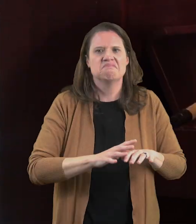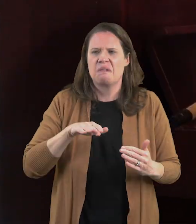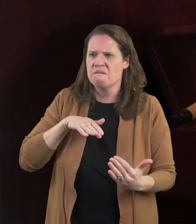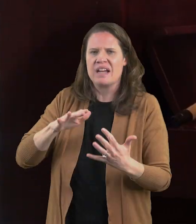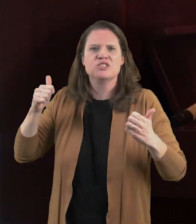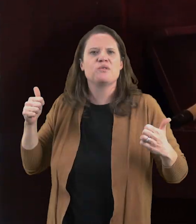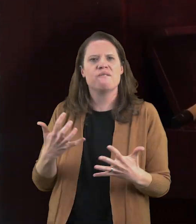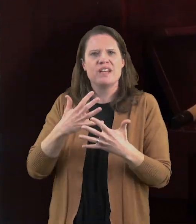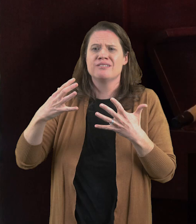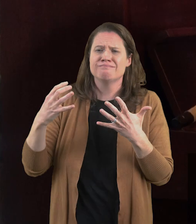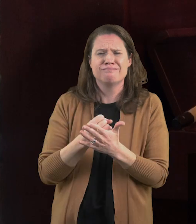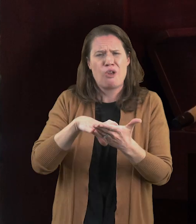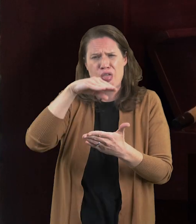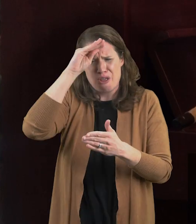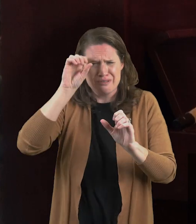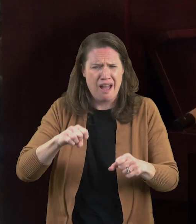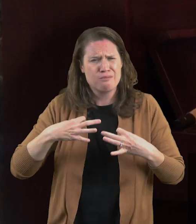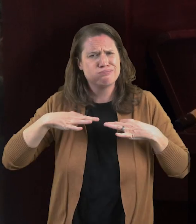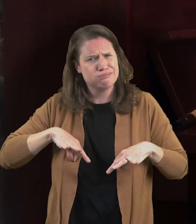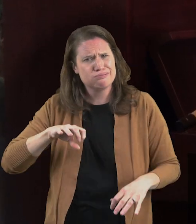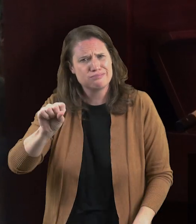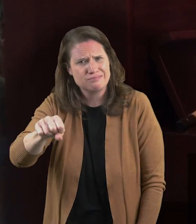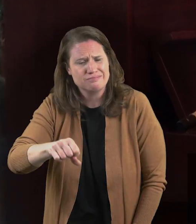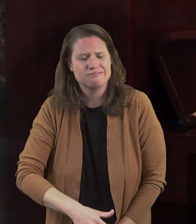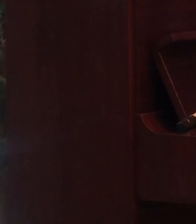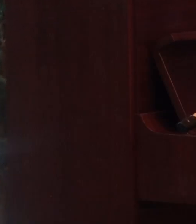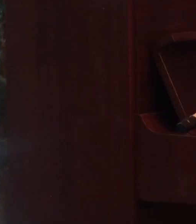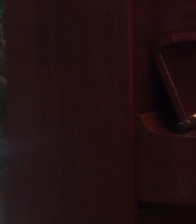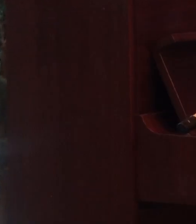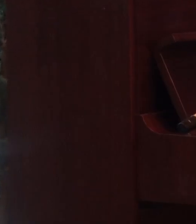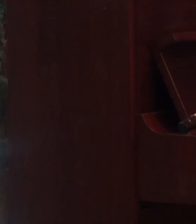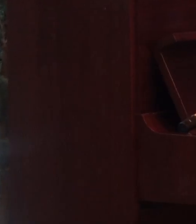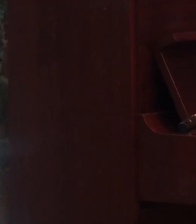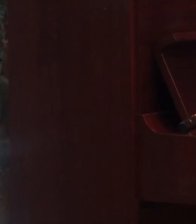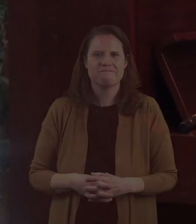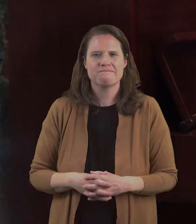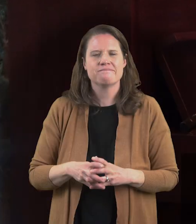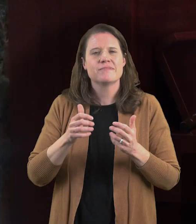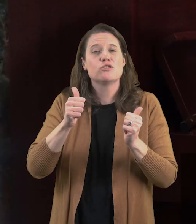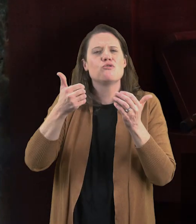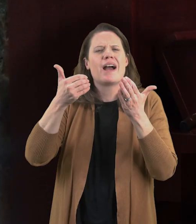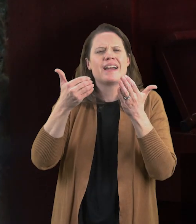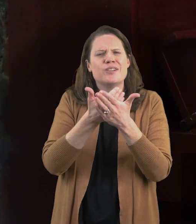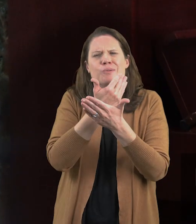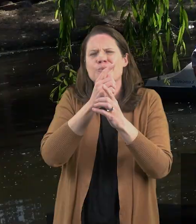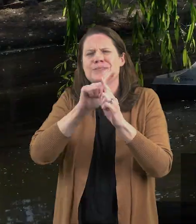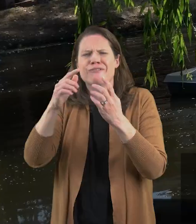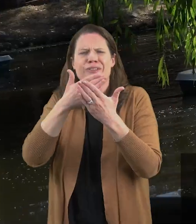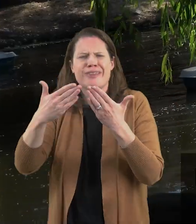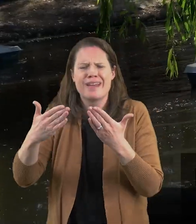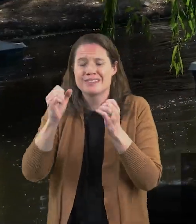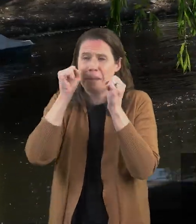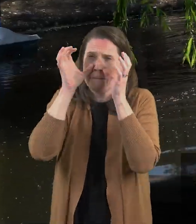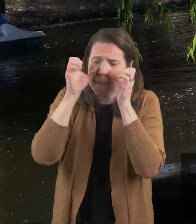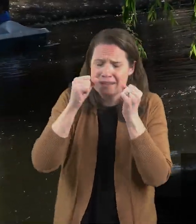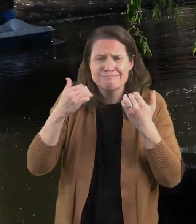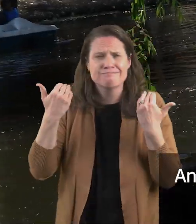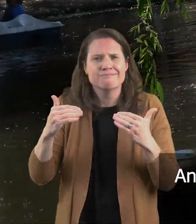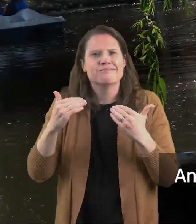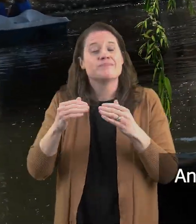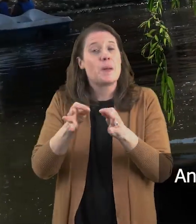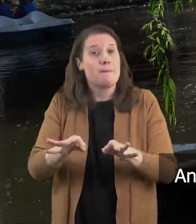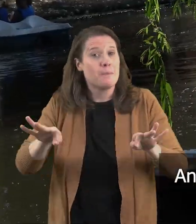Face your fears because you never know what you're going to get out of it. Montage. Michaela plays piano and paddles a paddle boat. It was amazing to be able to try new